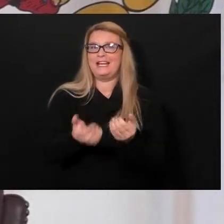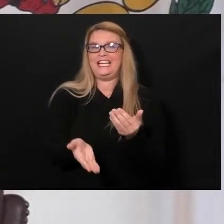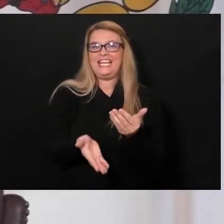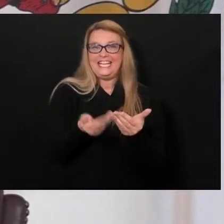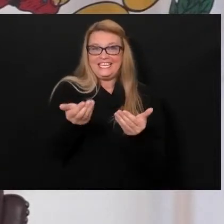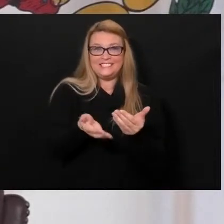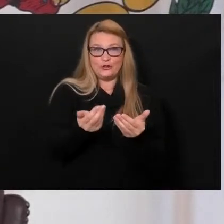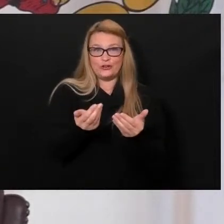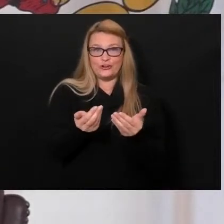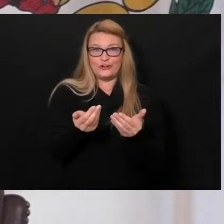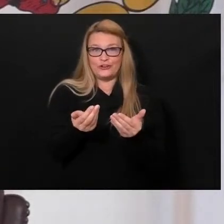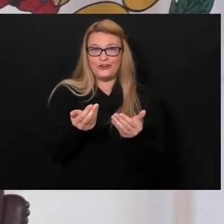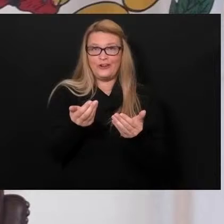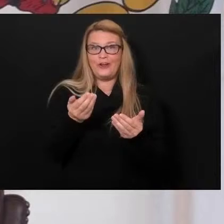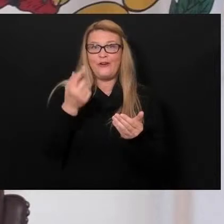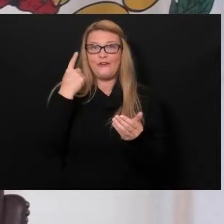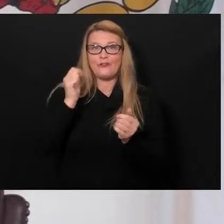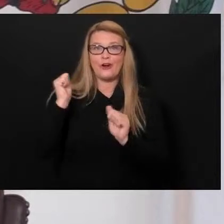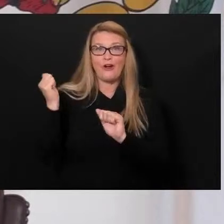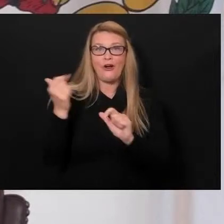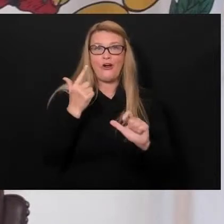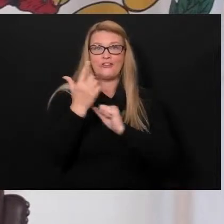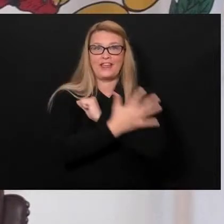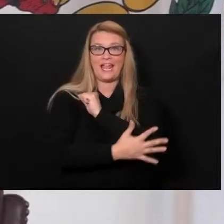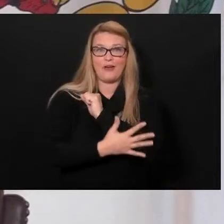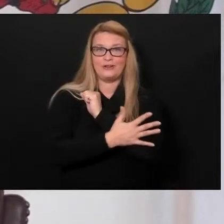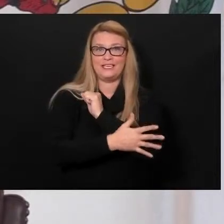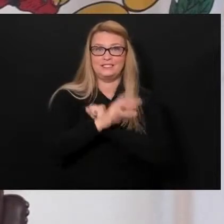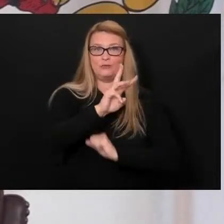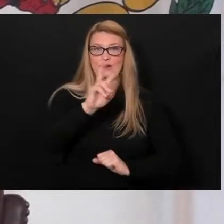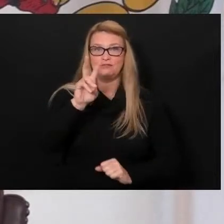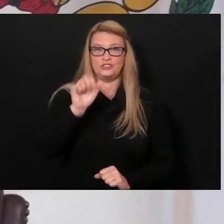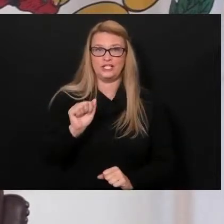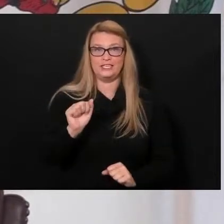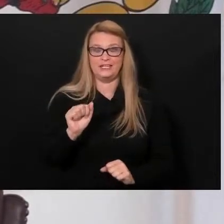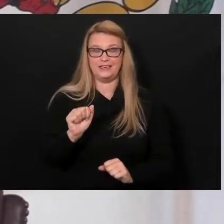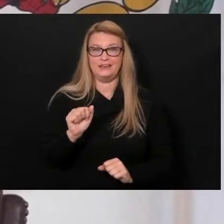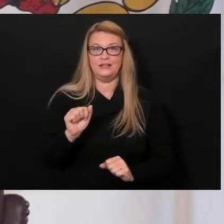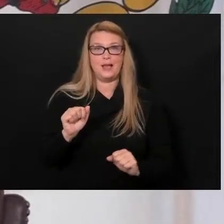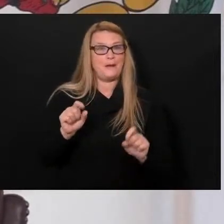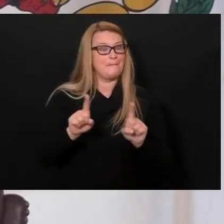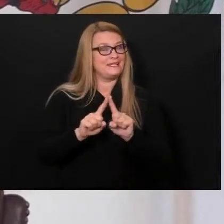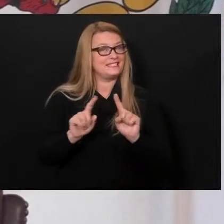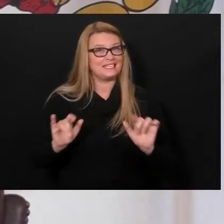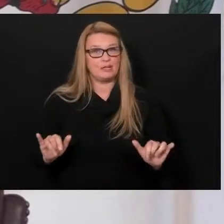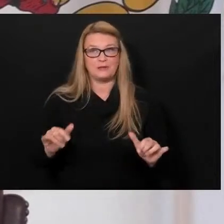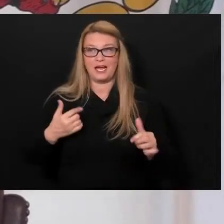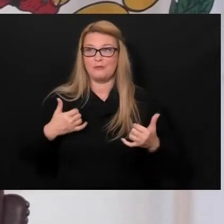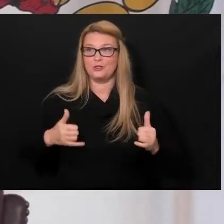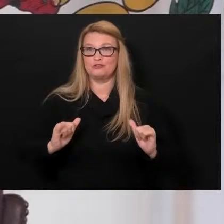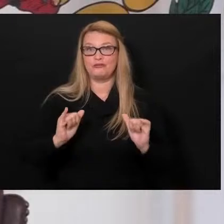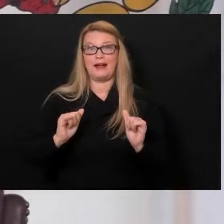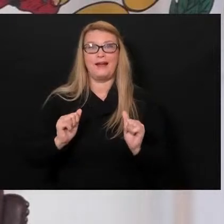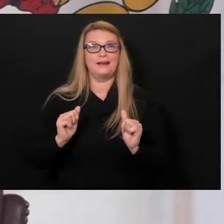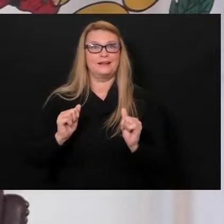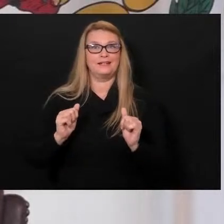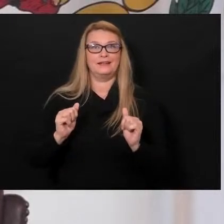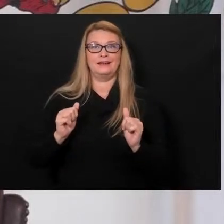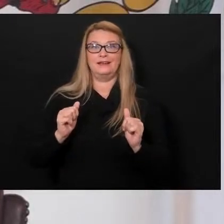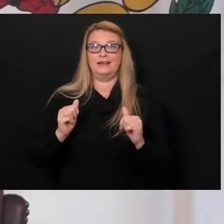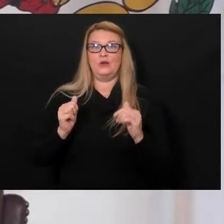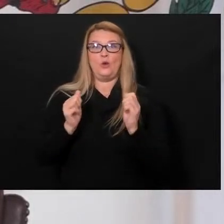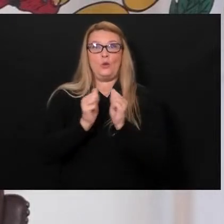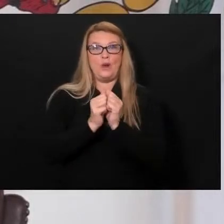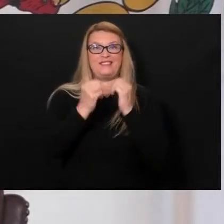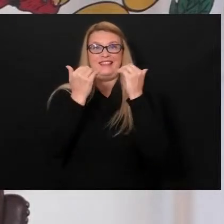trying to get to every single county in the state, but at the same time, we are trying with all in us, with the resources that we have,